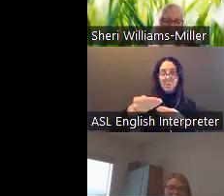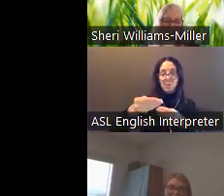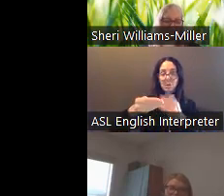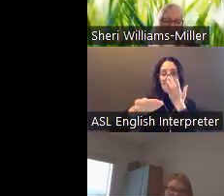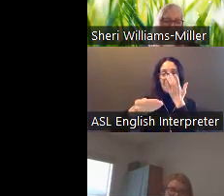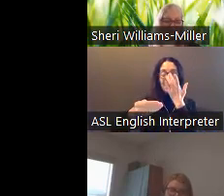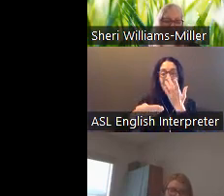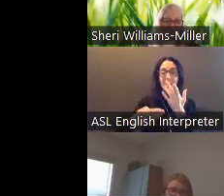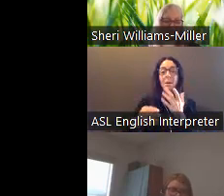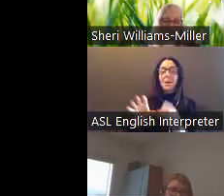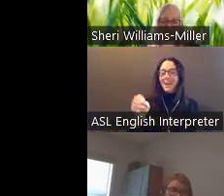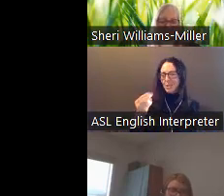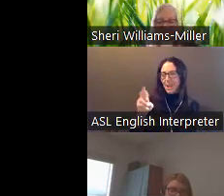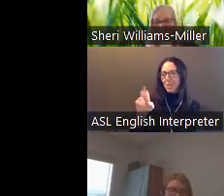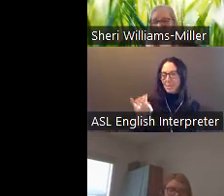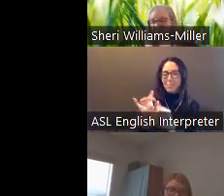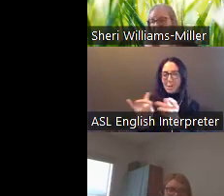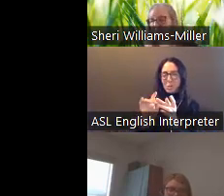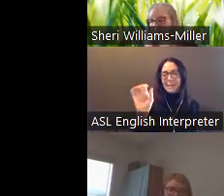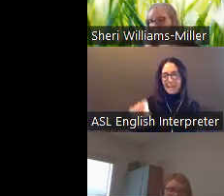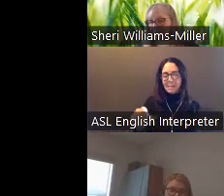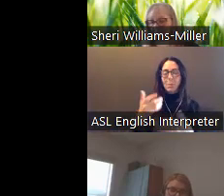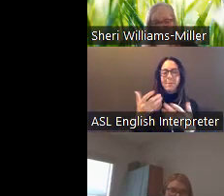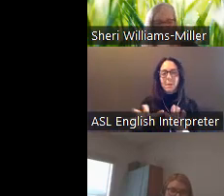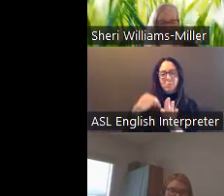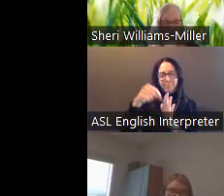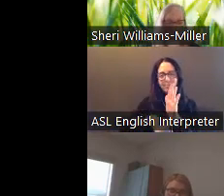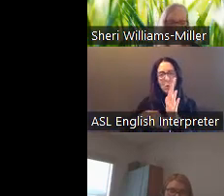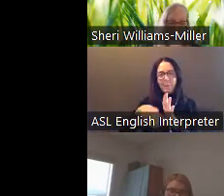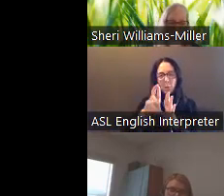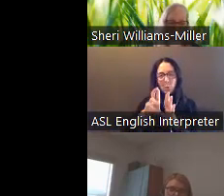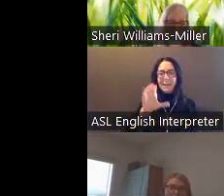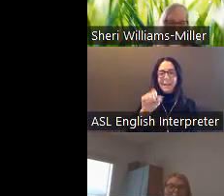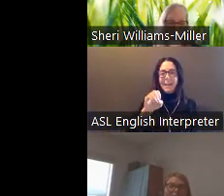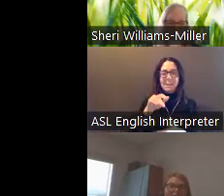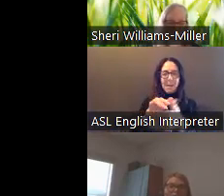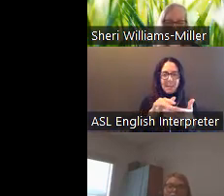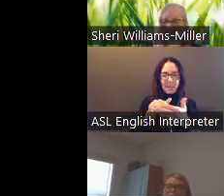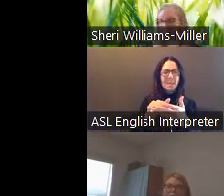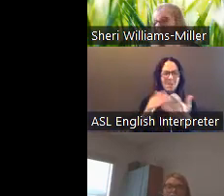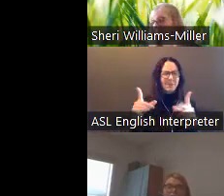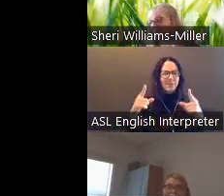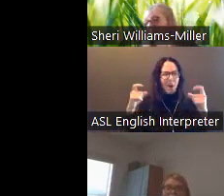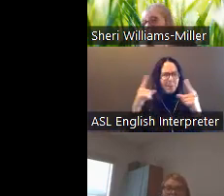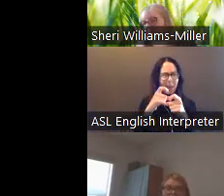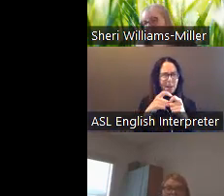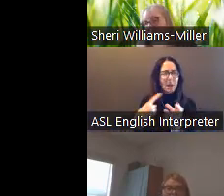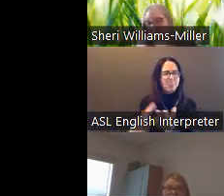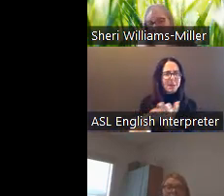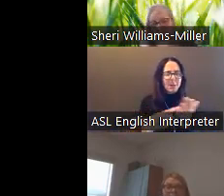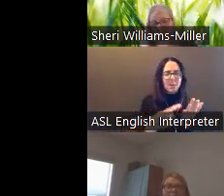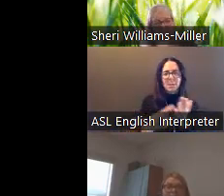And as she mentioned, we did go through a case study that was rather complicated, and we just worked through the process